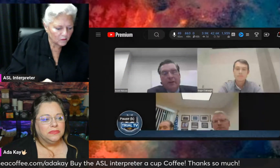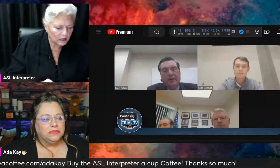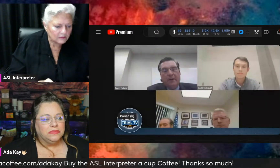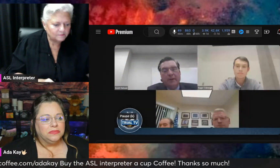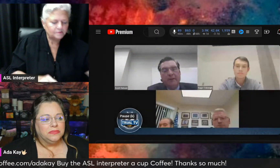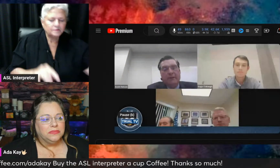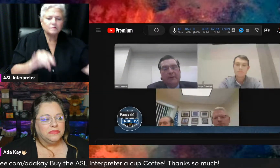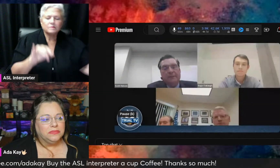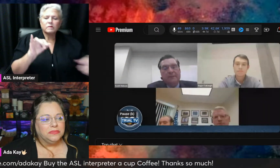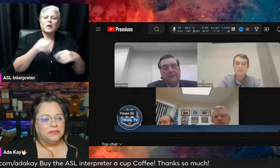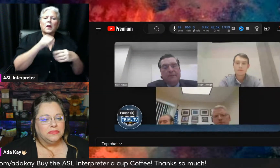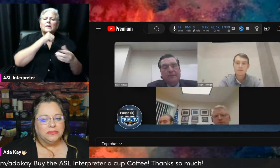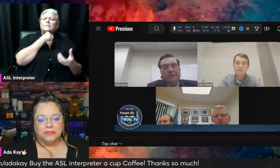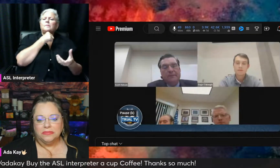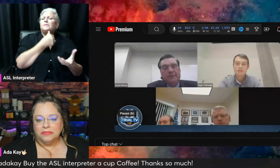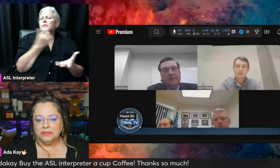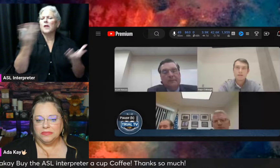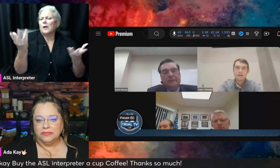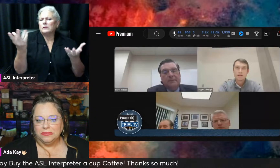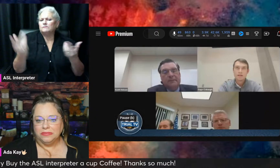does it?